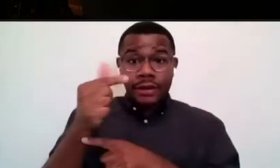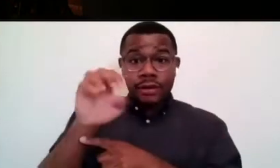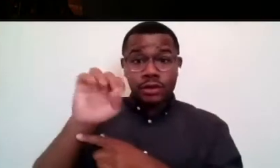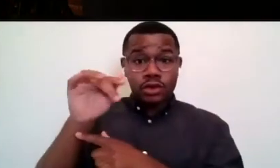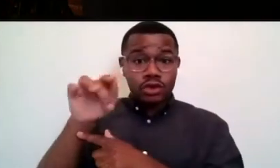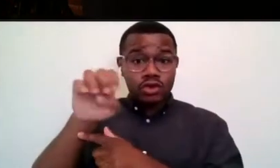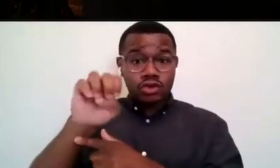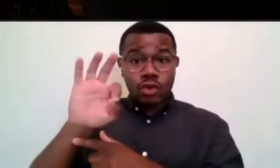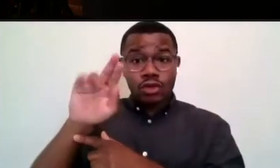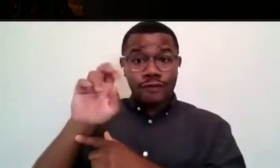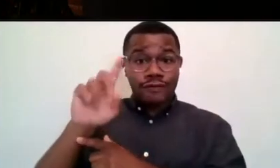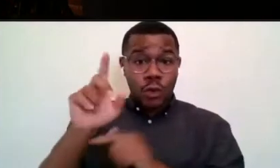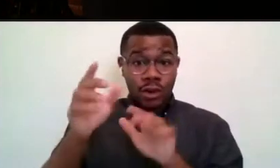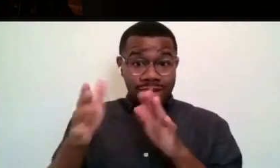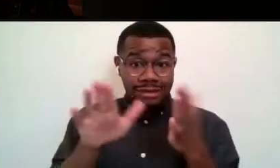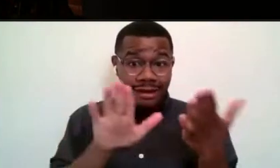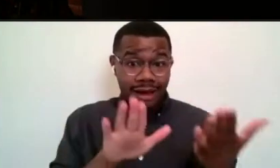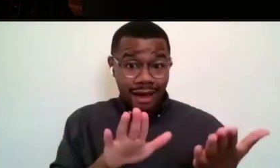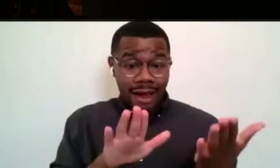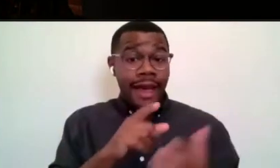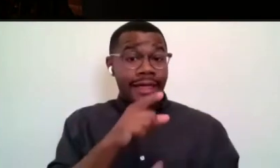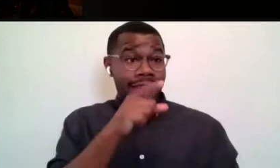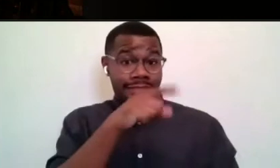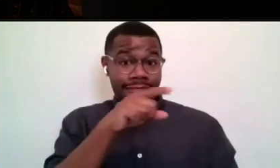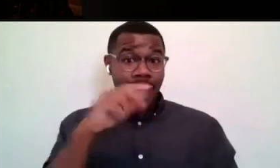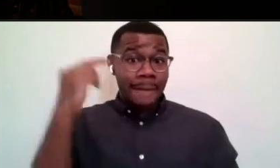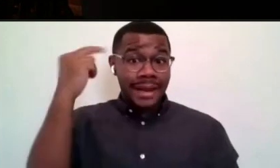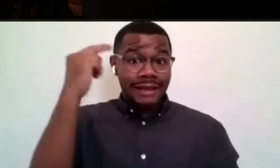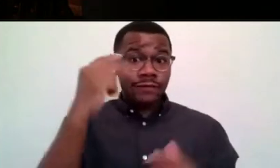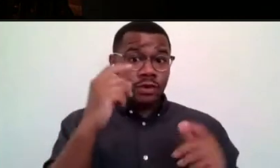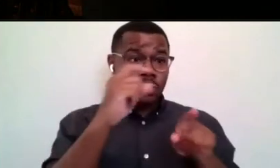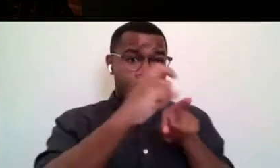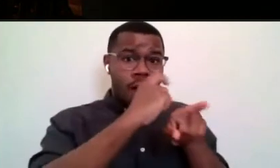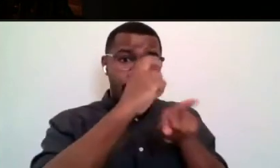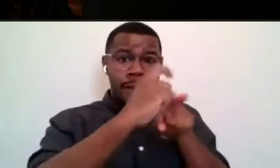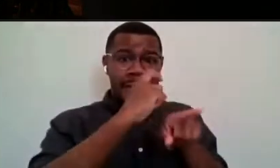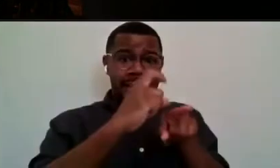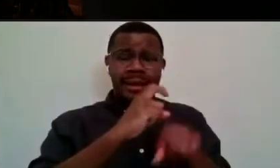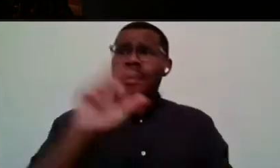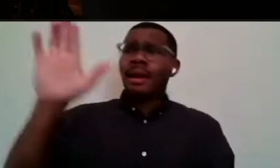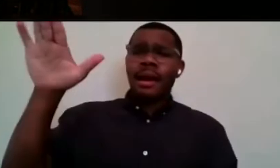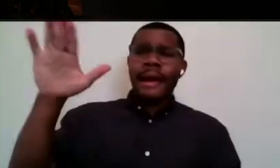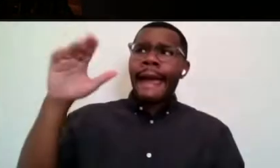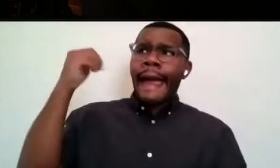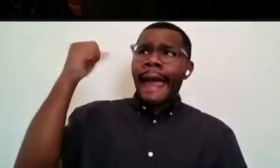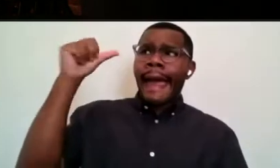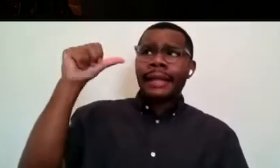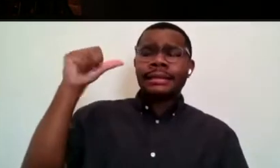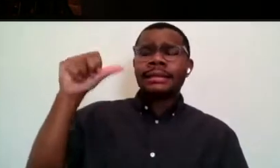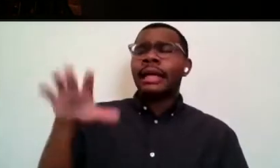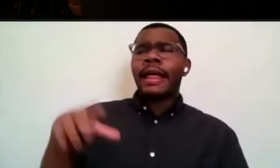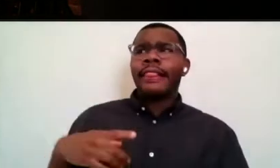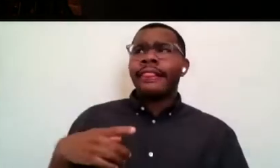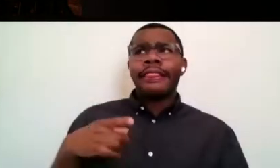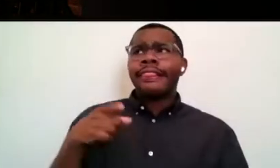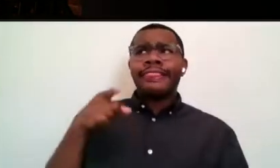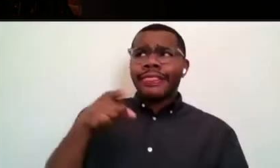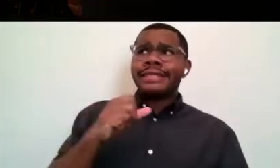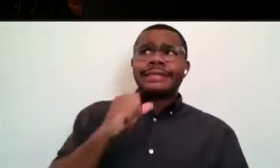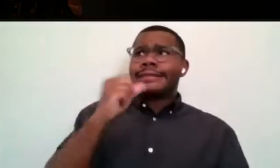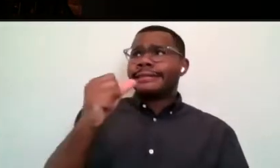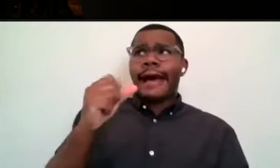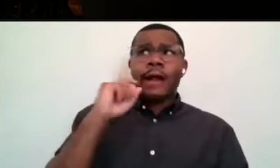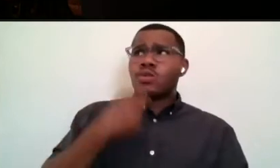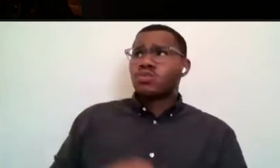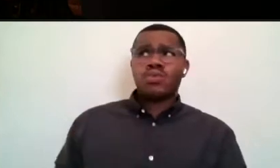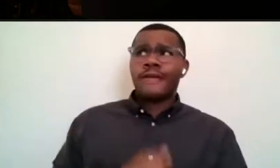Aunt Rhodessa, this just ain't cool, you know, and it was like, and I love it, they were calling Aunt Rhodessa, you know, it's like,